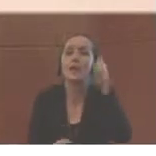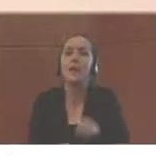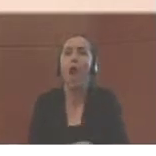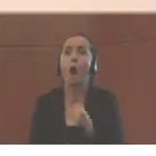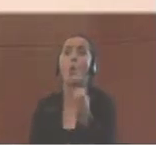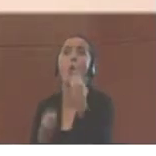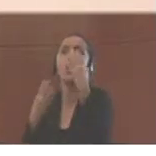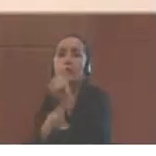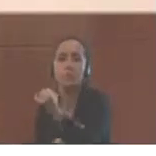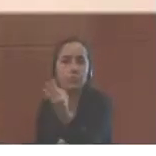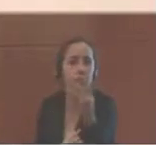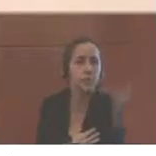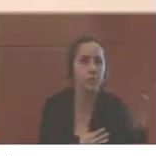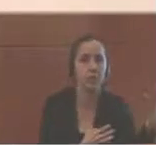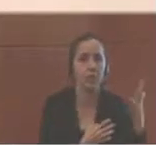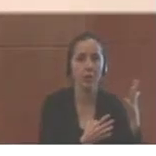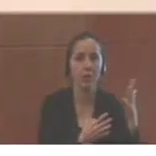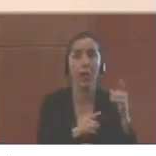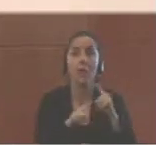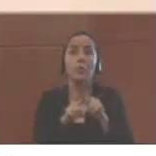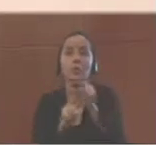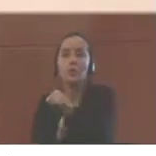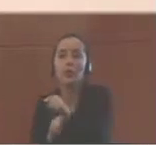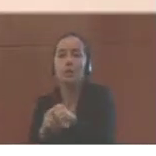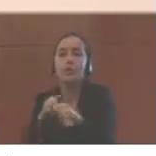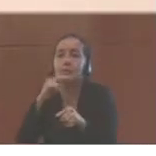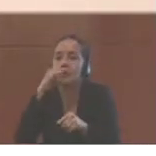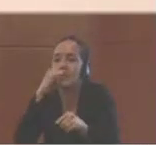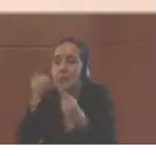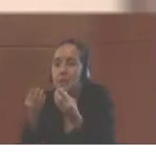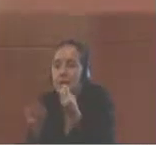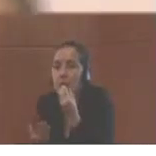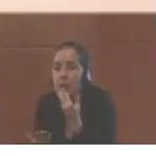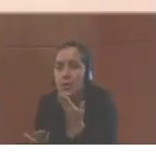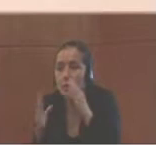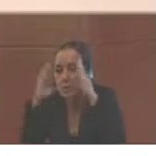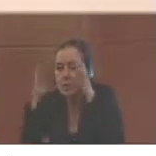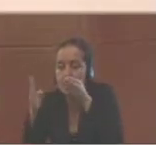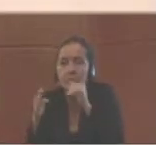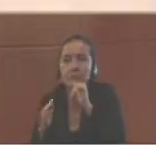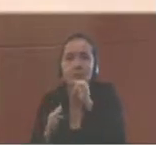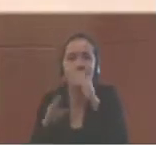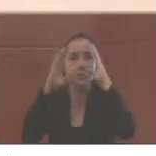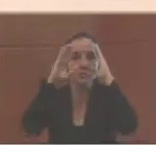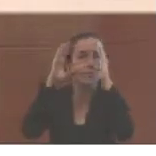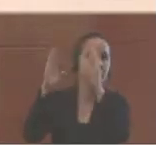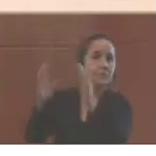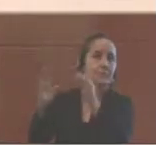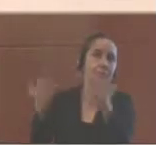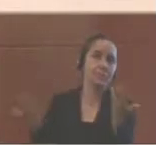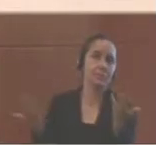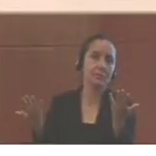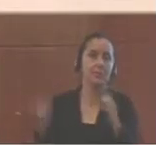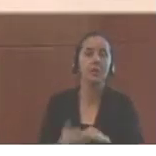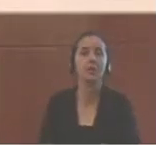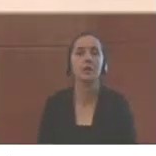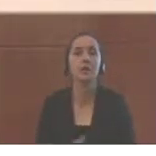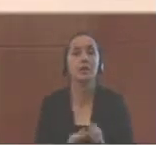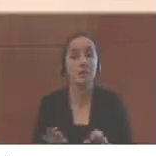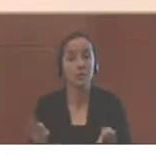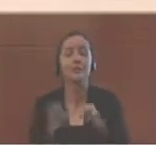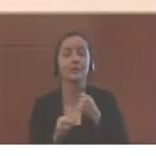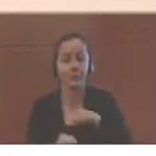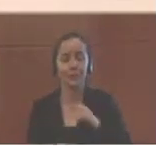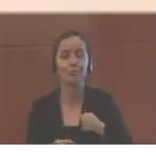we think of human beings, of people as numbers, as statistics, as well as of the children, and we forget that